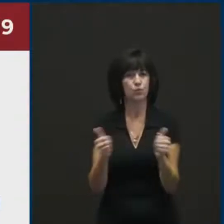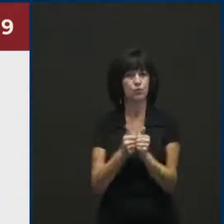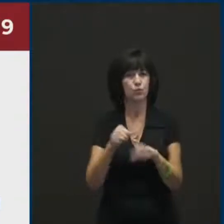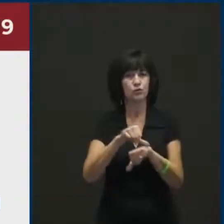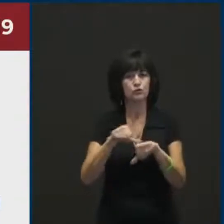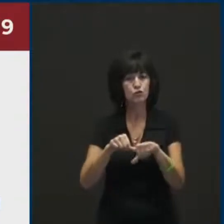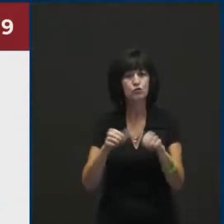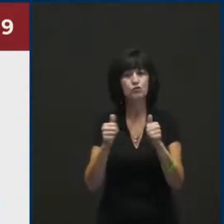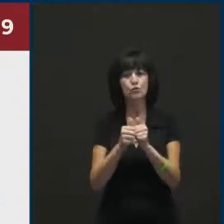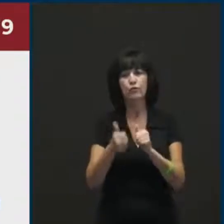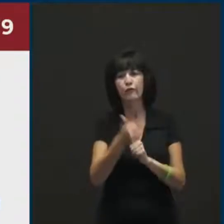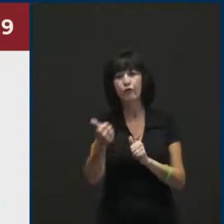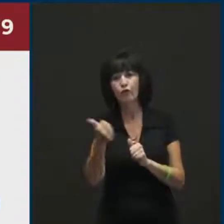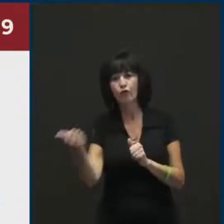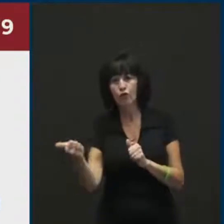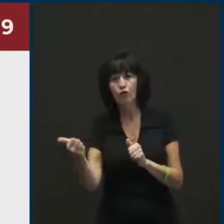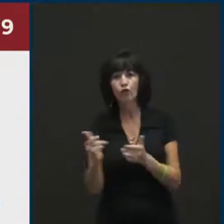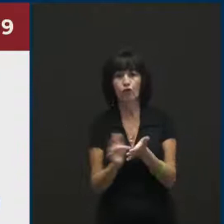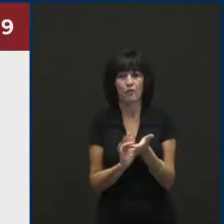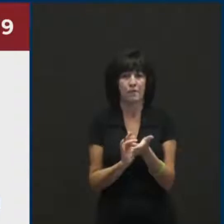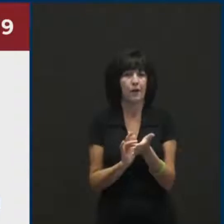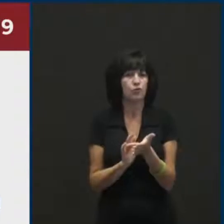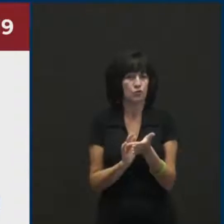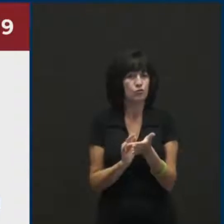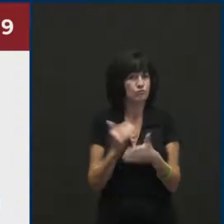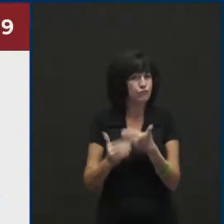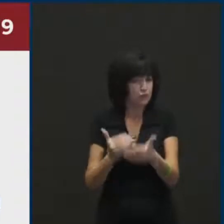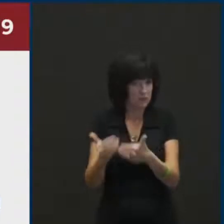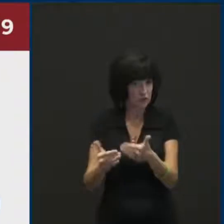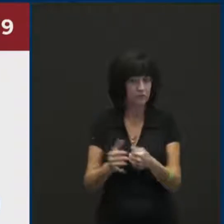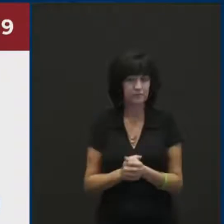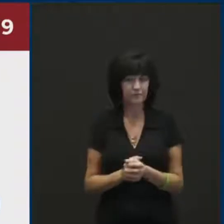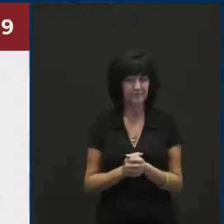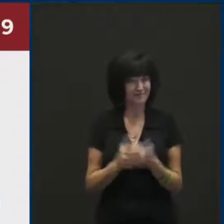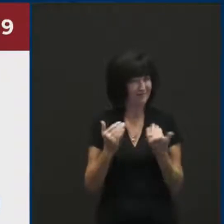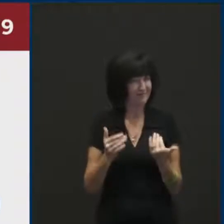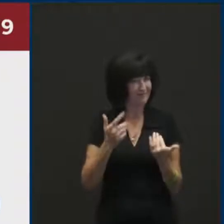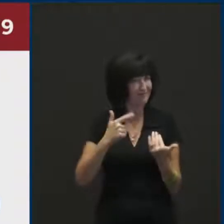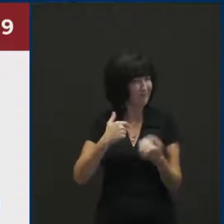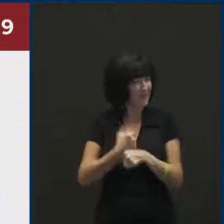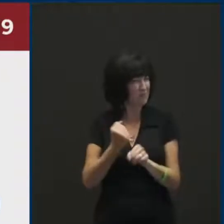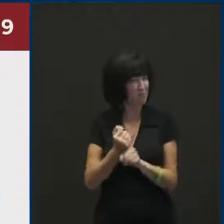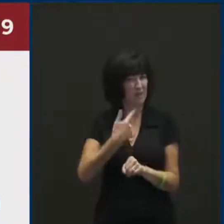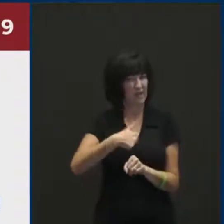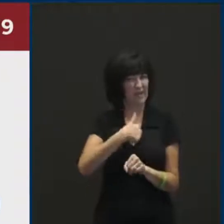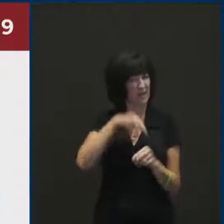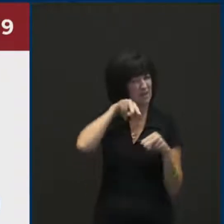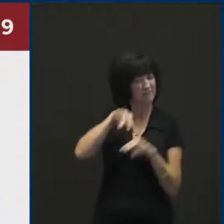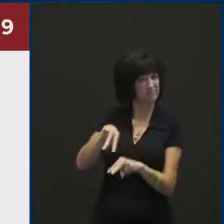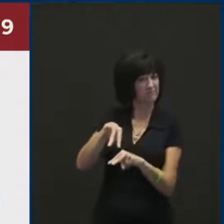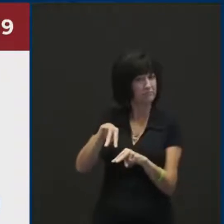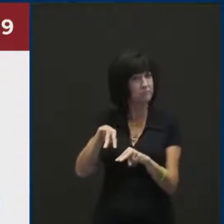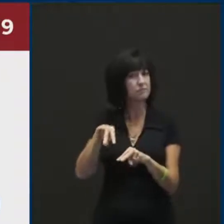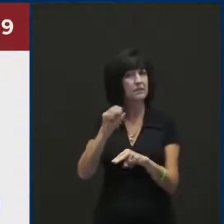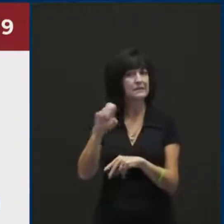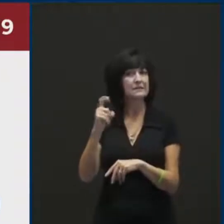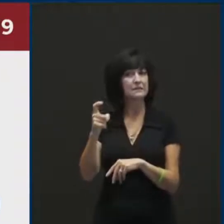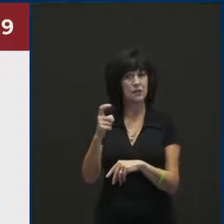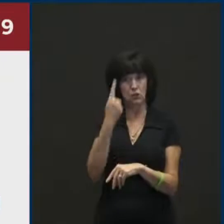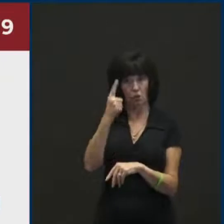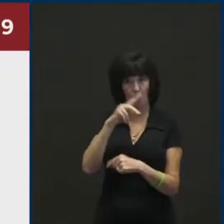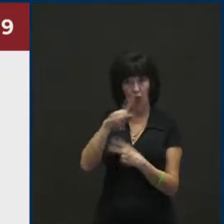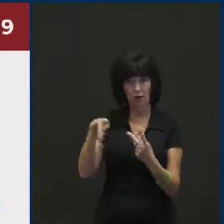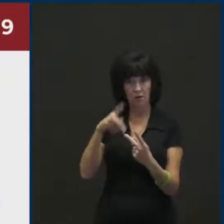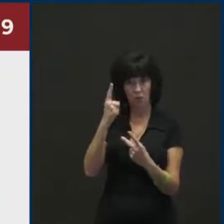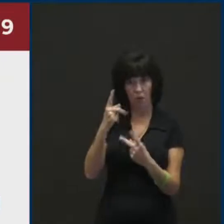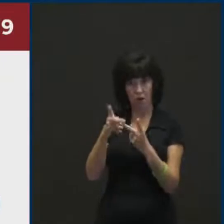it does point in the direction of Sussex County, not any one in place in particular there